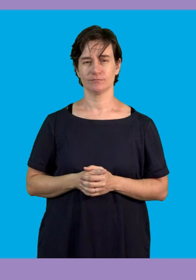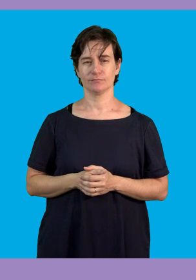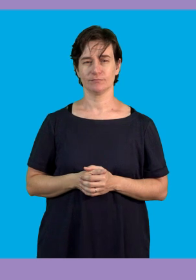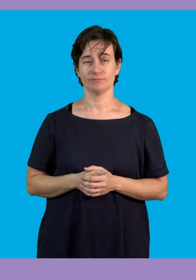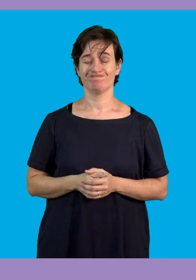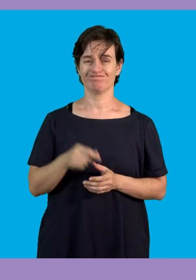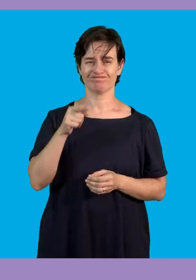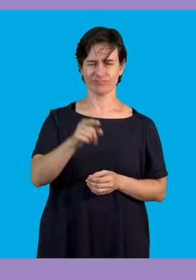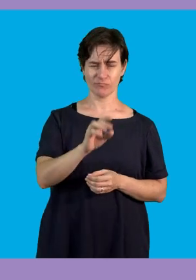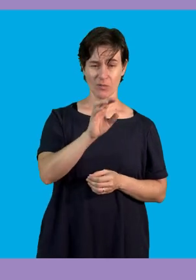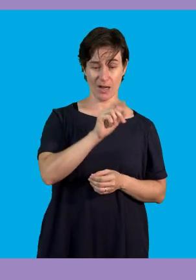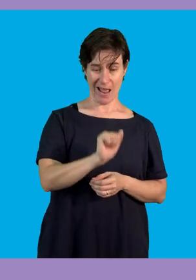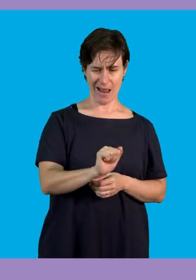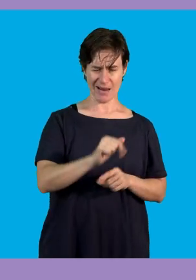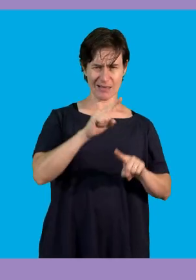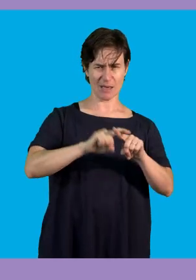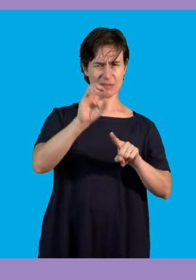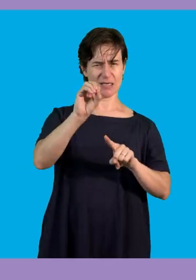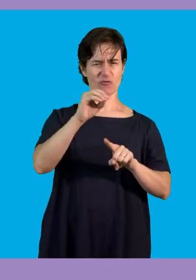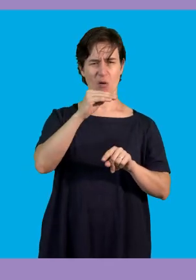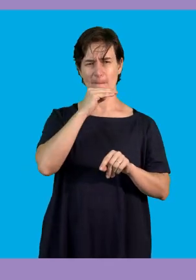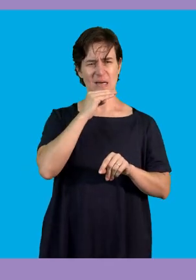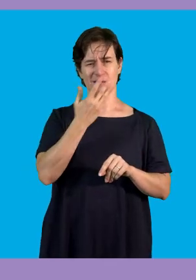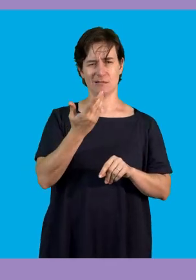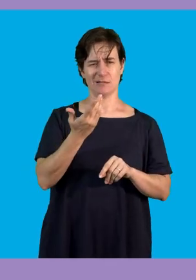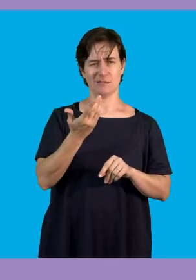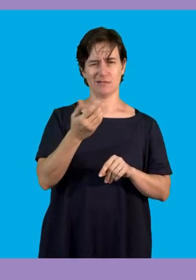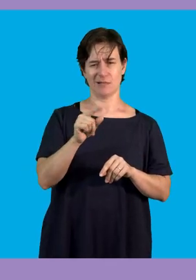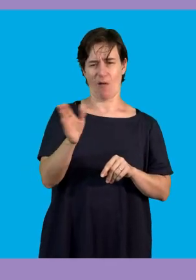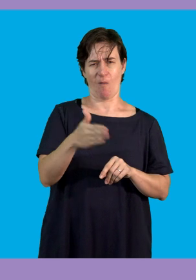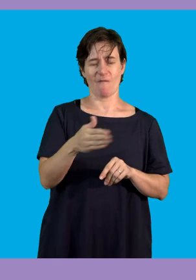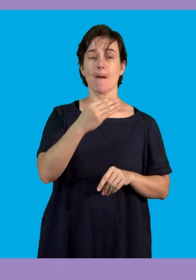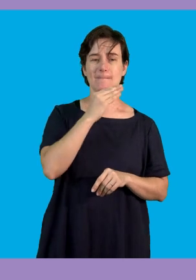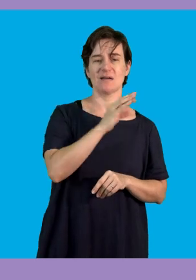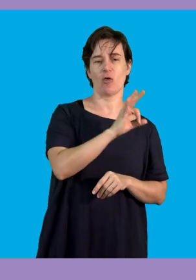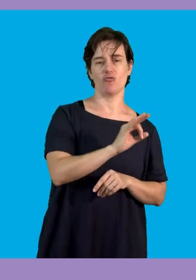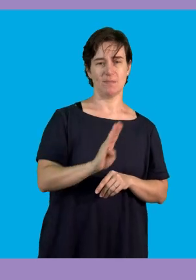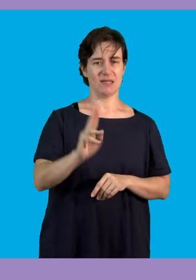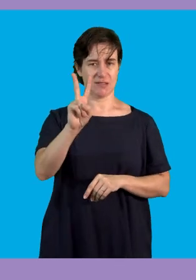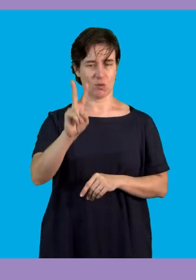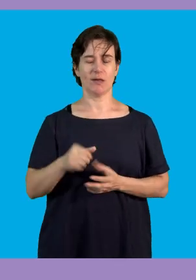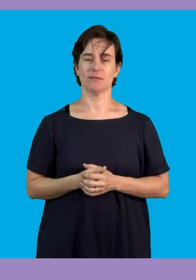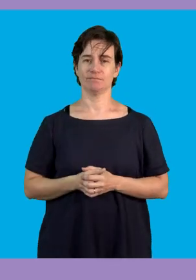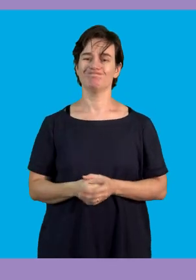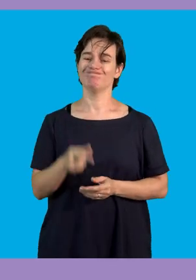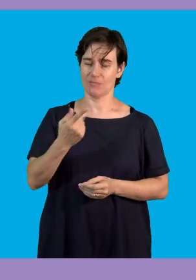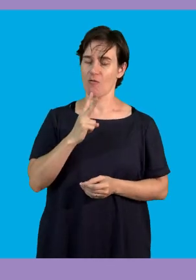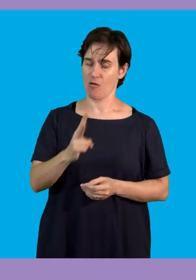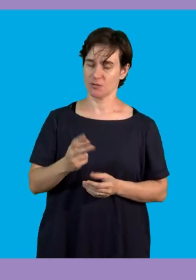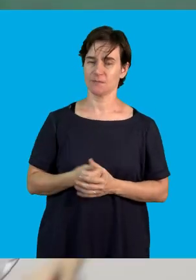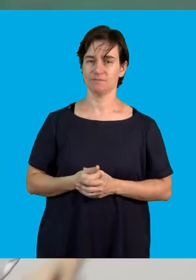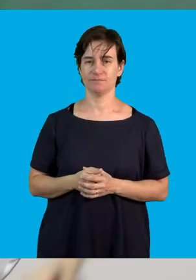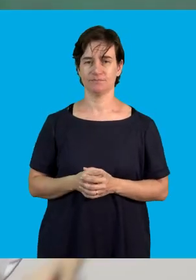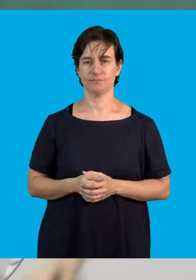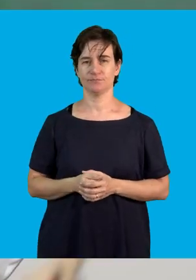exponent 0 is 1, so would remain with 3b squared. That is our answer for